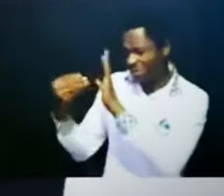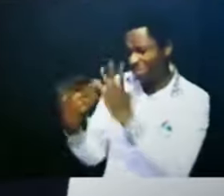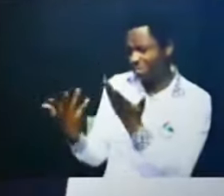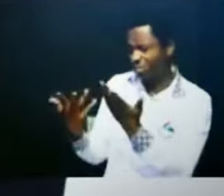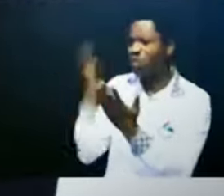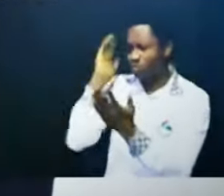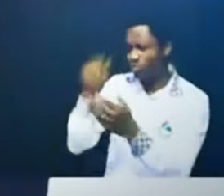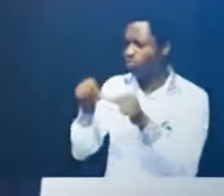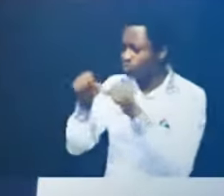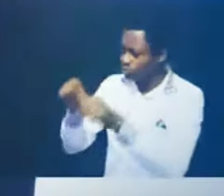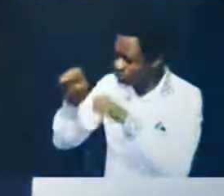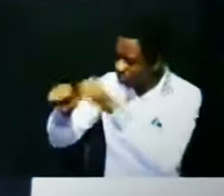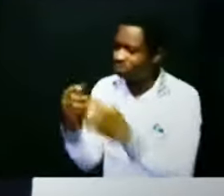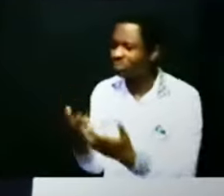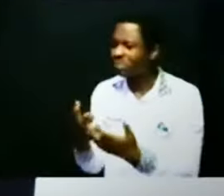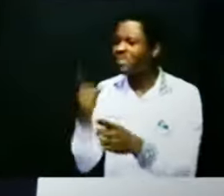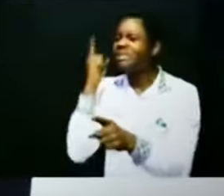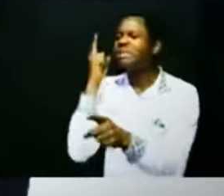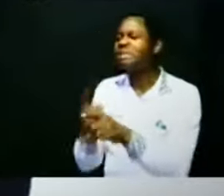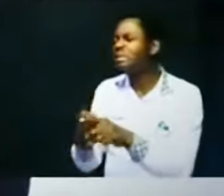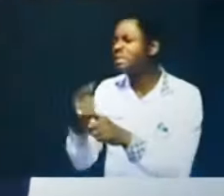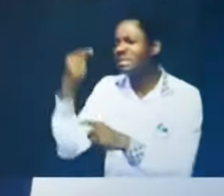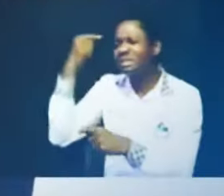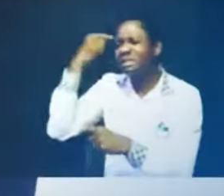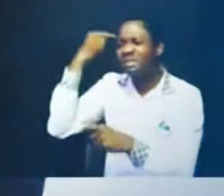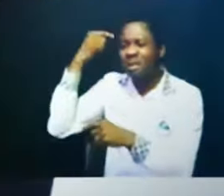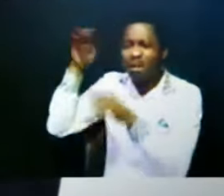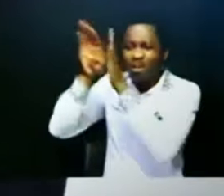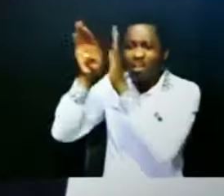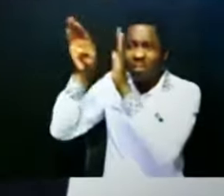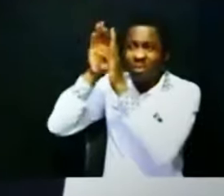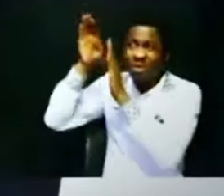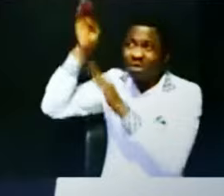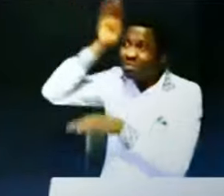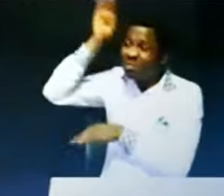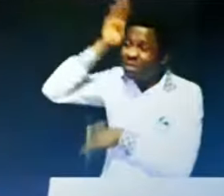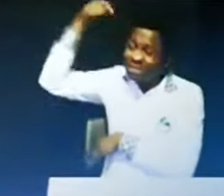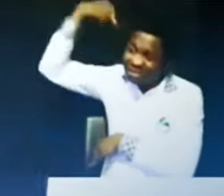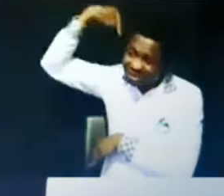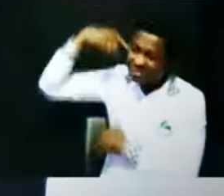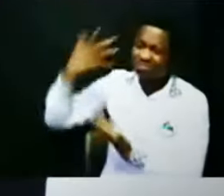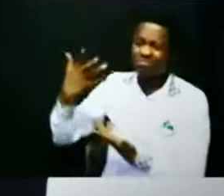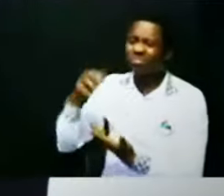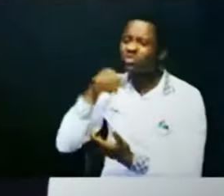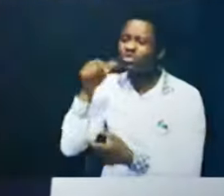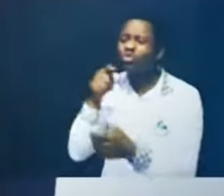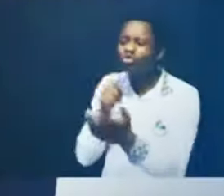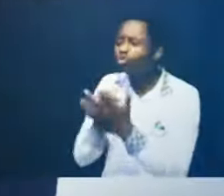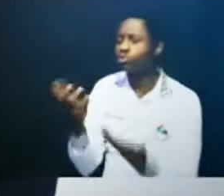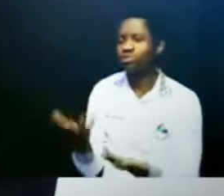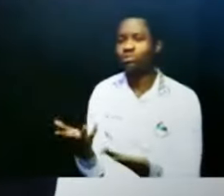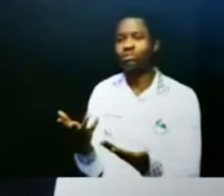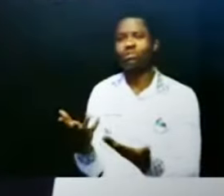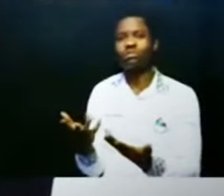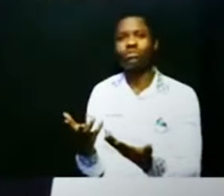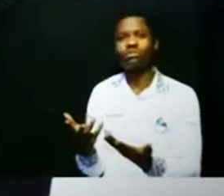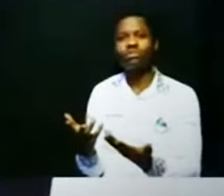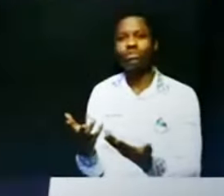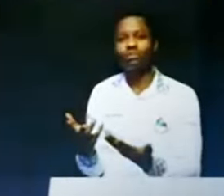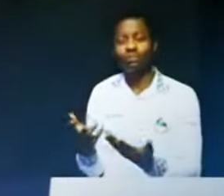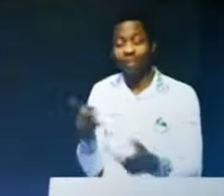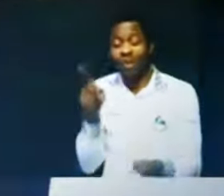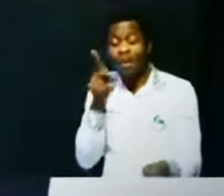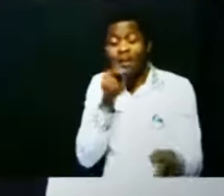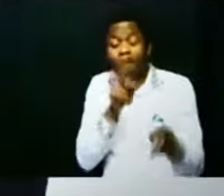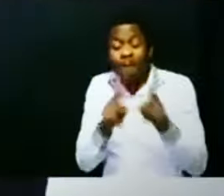Just talking about just a perception. People they perceive will or want